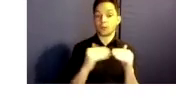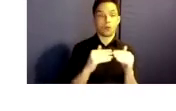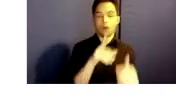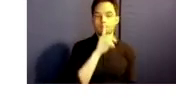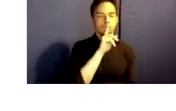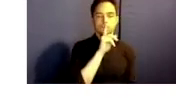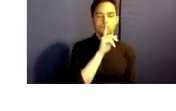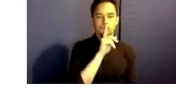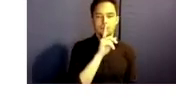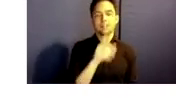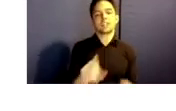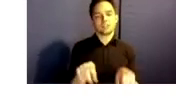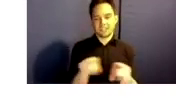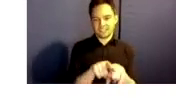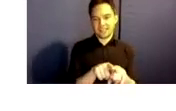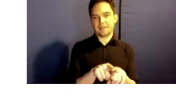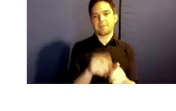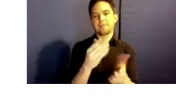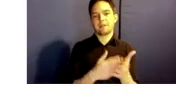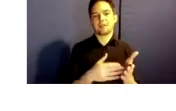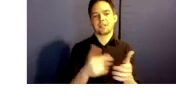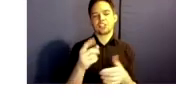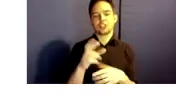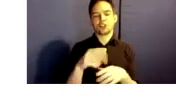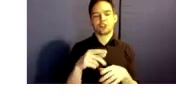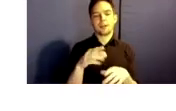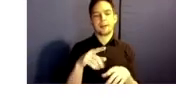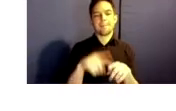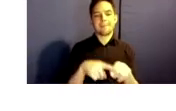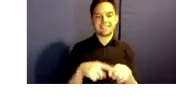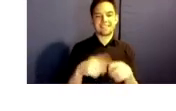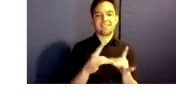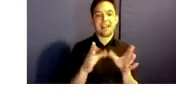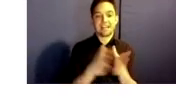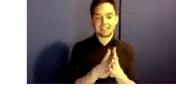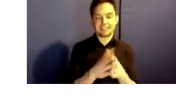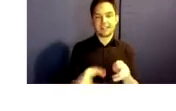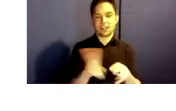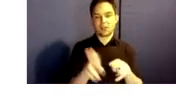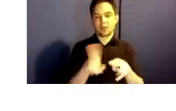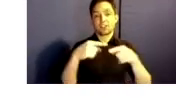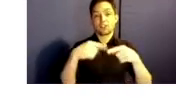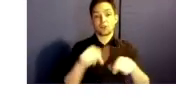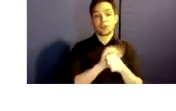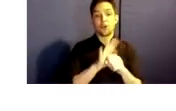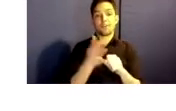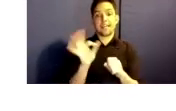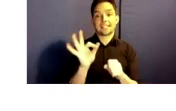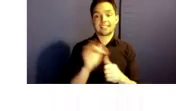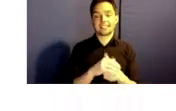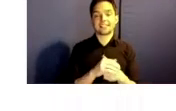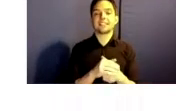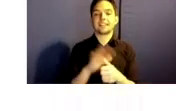the same factor at the base of gender-based violence increase during COVID-19 may prevent